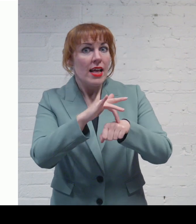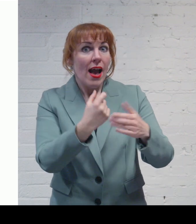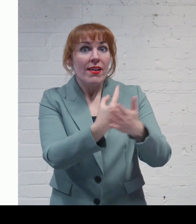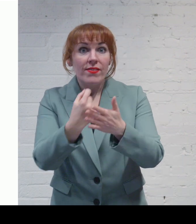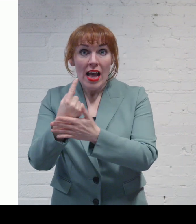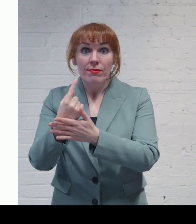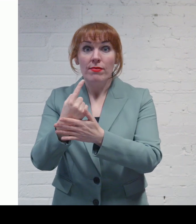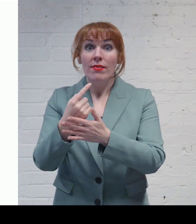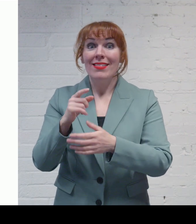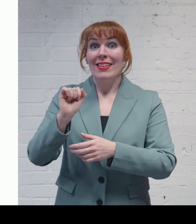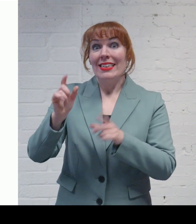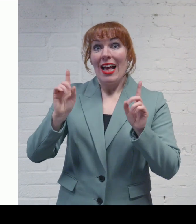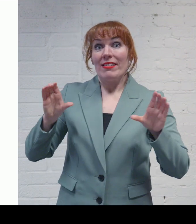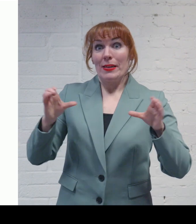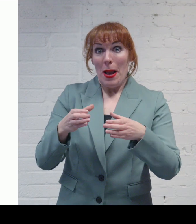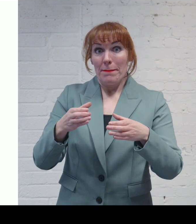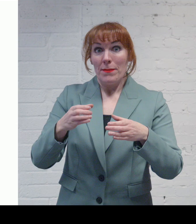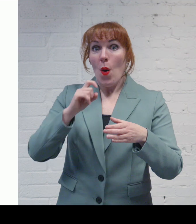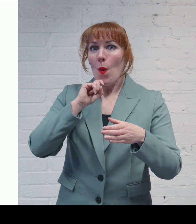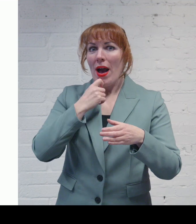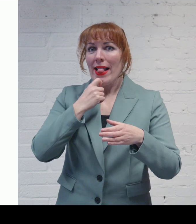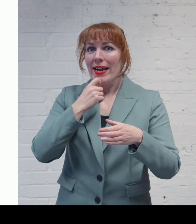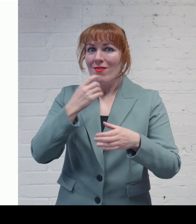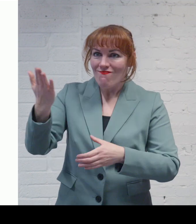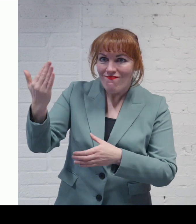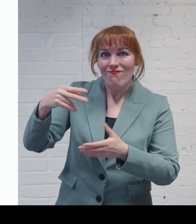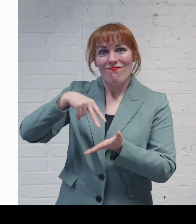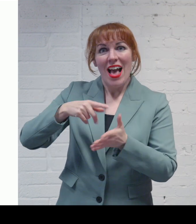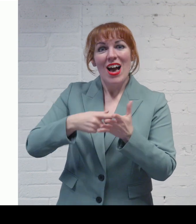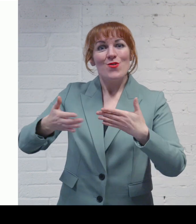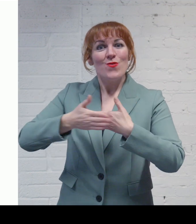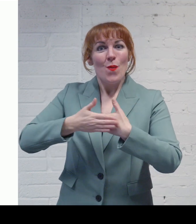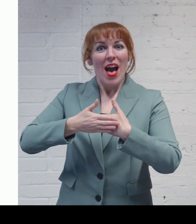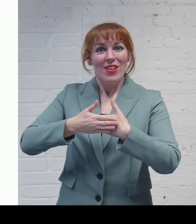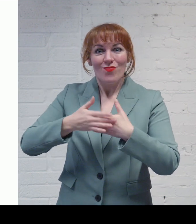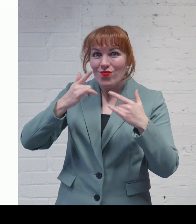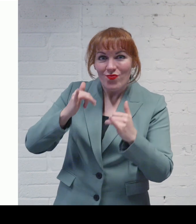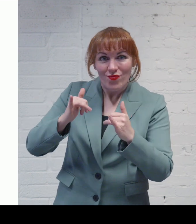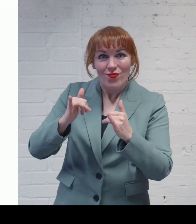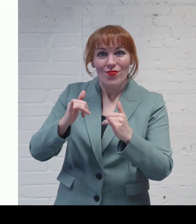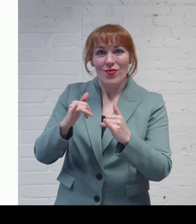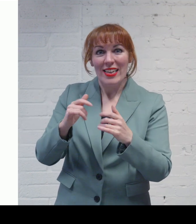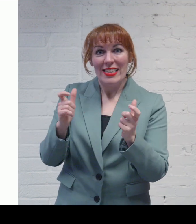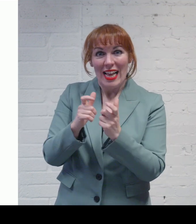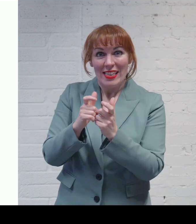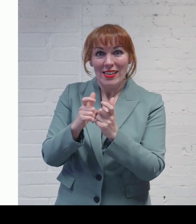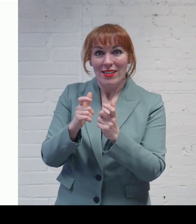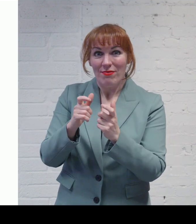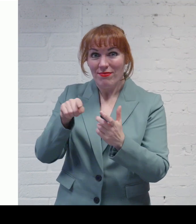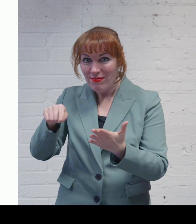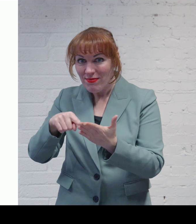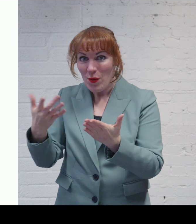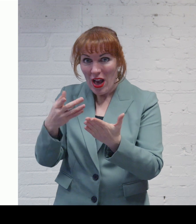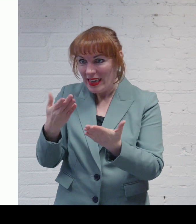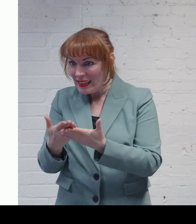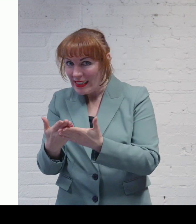If your visit to the Lyric is to attend a theatre event, then our team will direct you to the most convenient door to access the theatre spaces and tell you where your